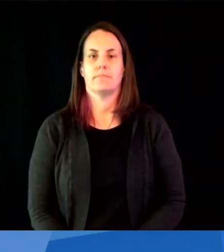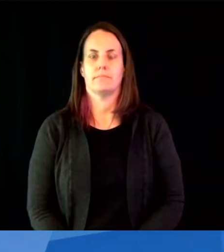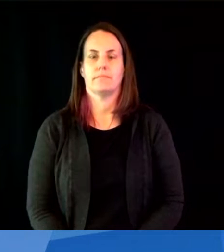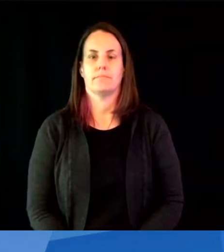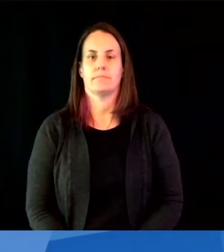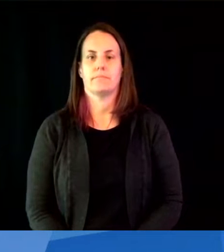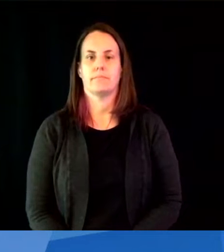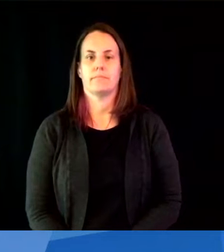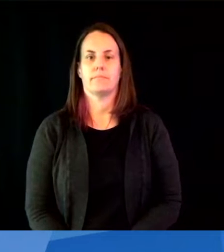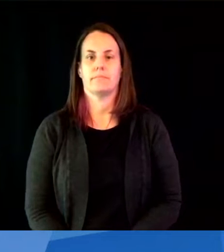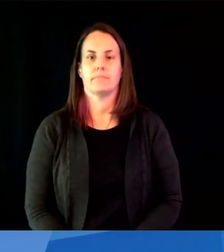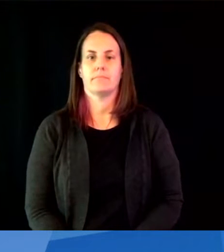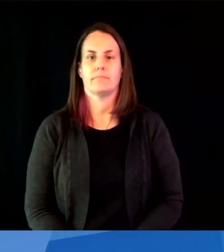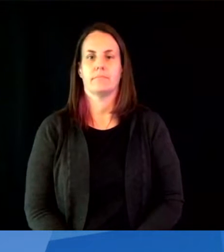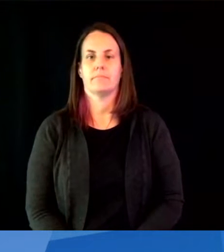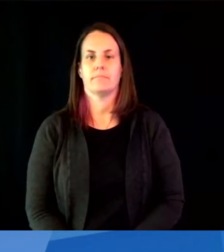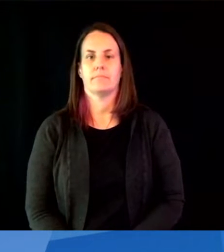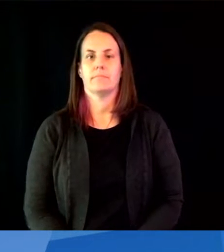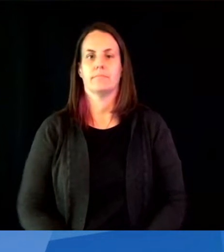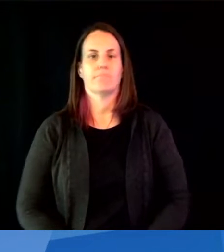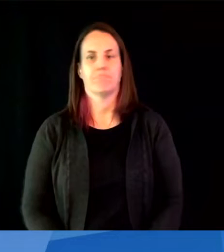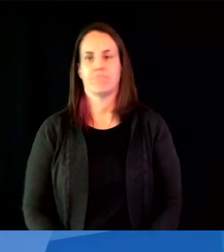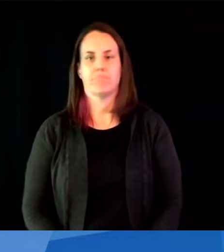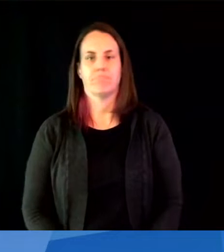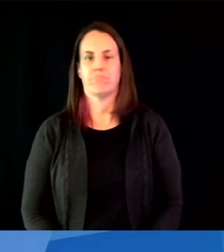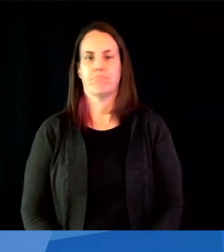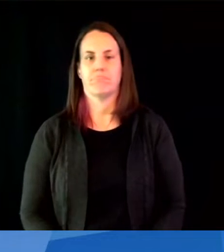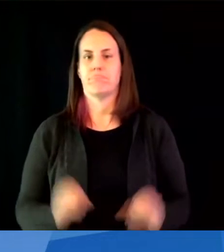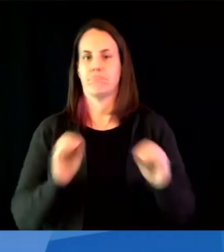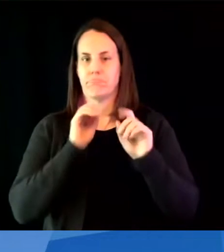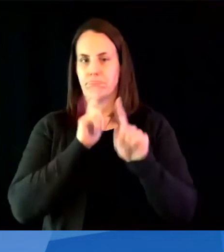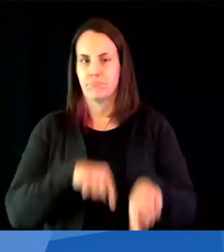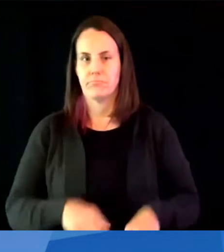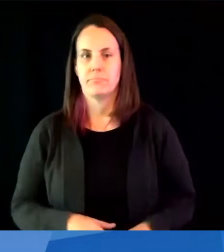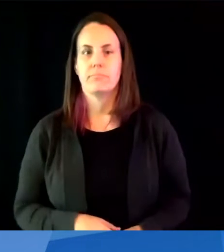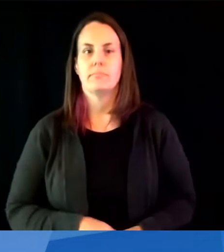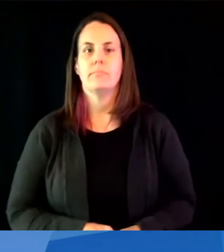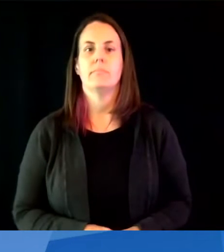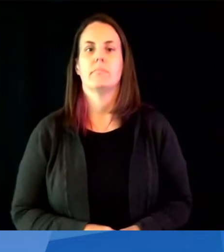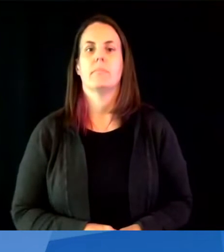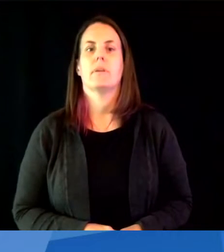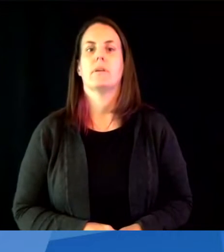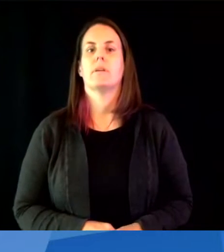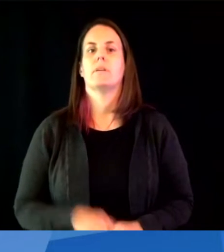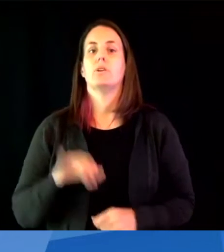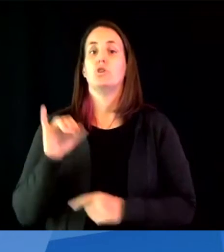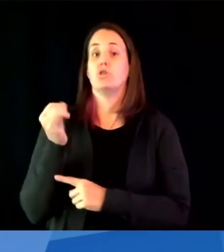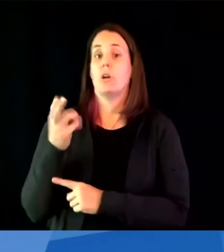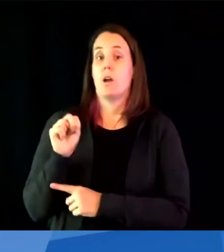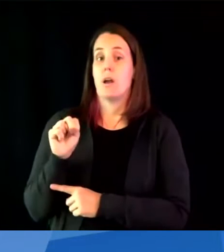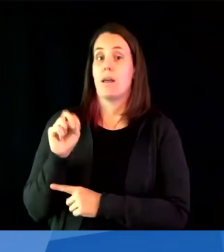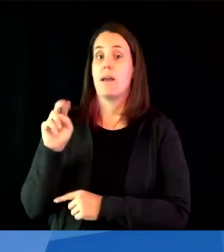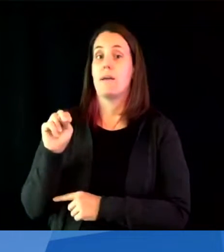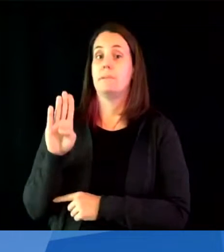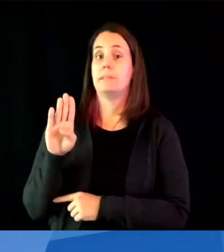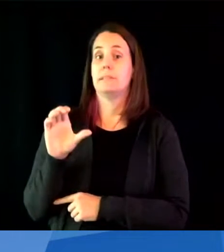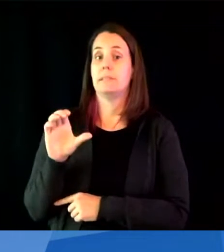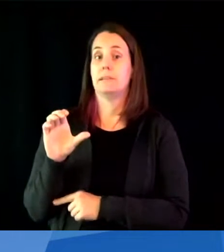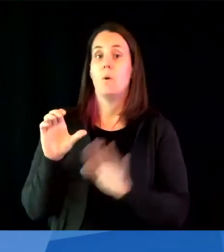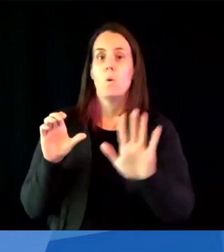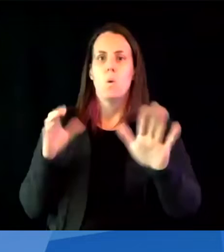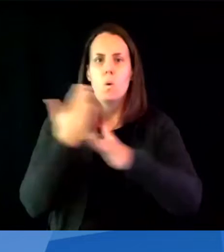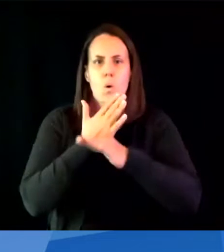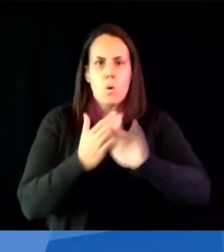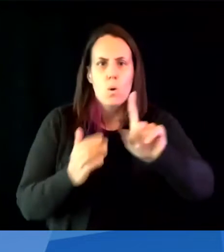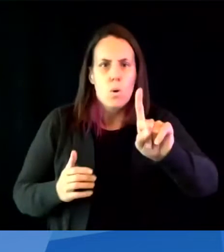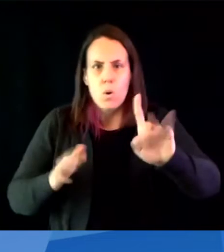No Guy Bolton. Why don't we try John Neisser at NBC 26 in Green Bay? I apologize. May I